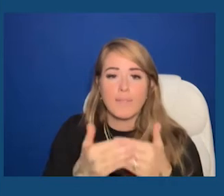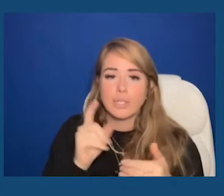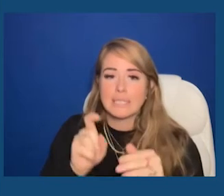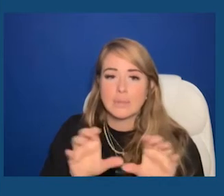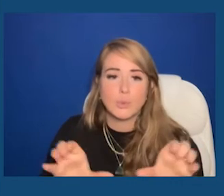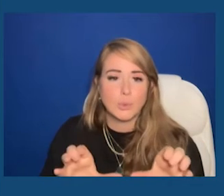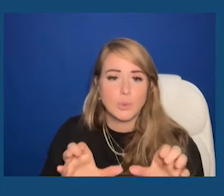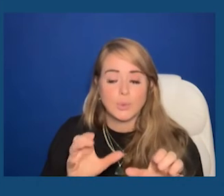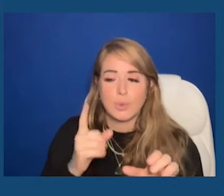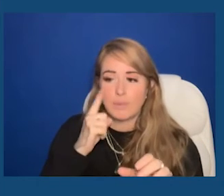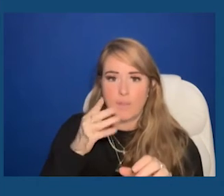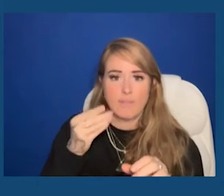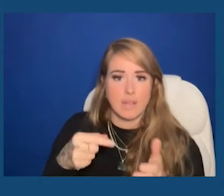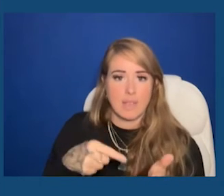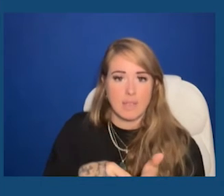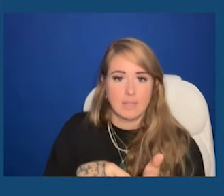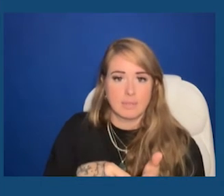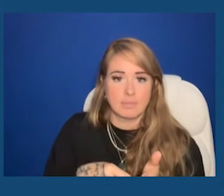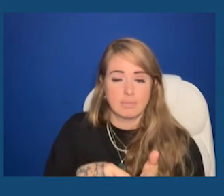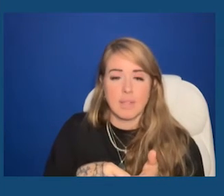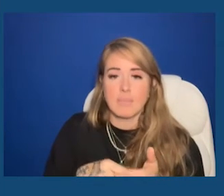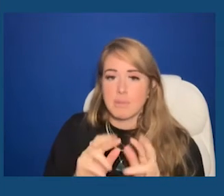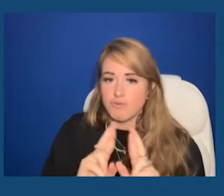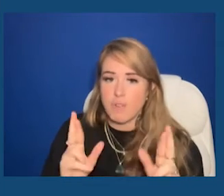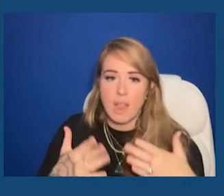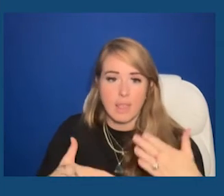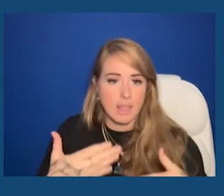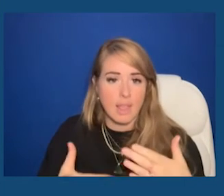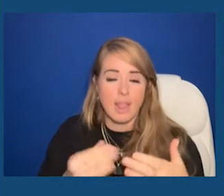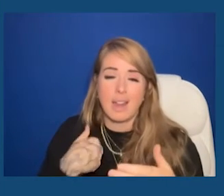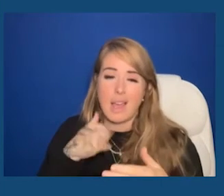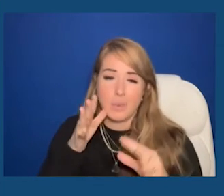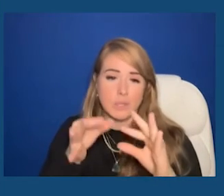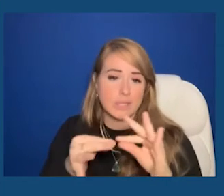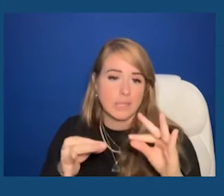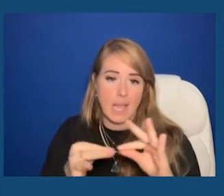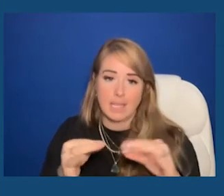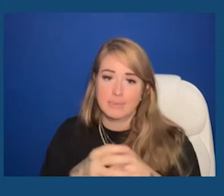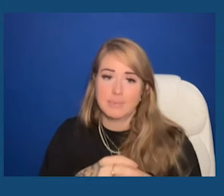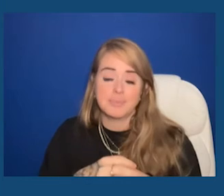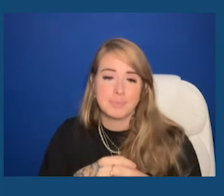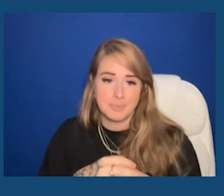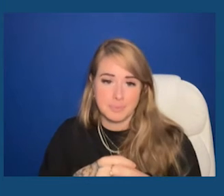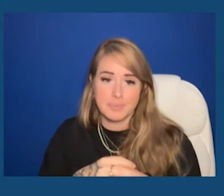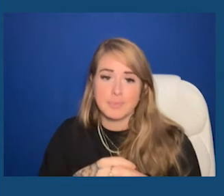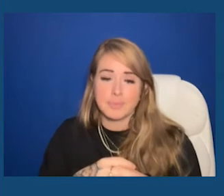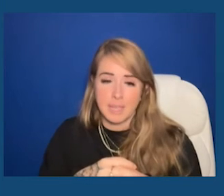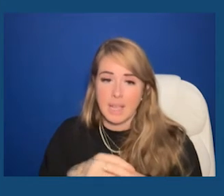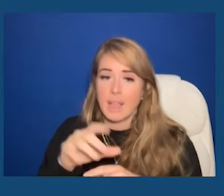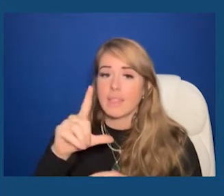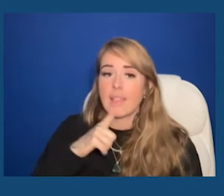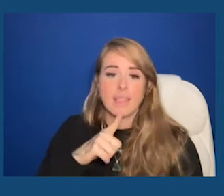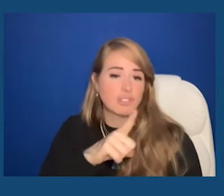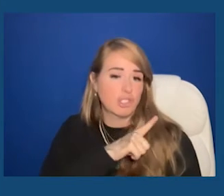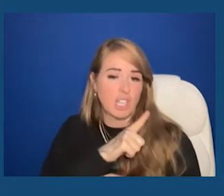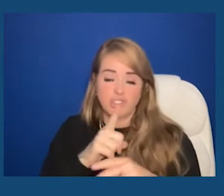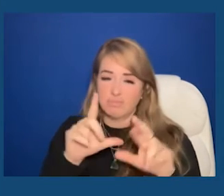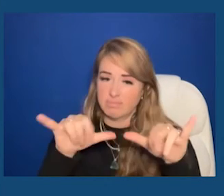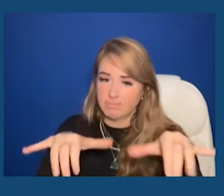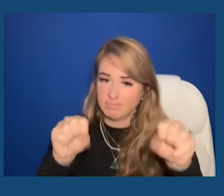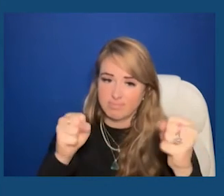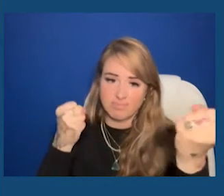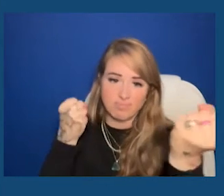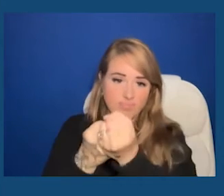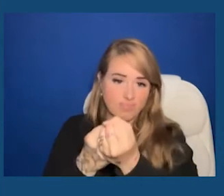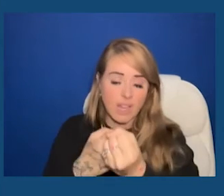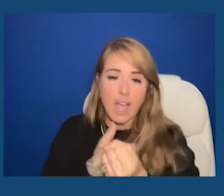funded and over the finish line. And I will say, the legislature bought into this. When I spoke about